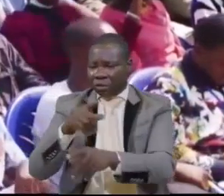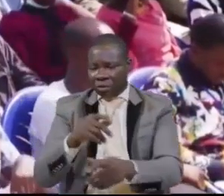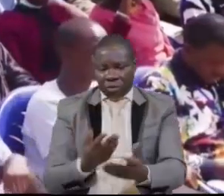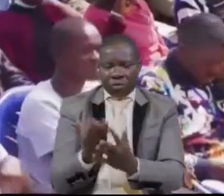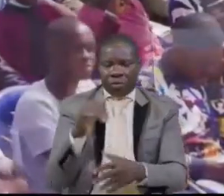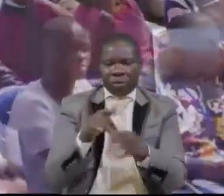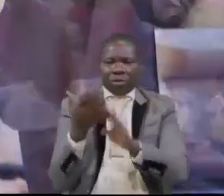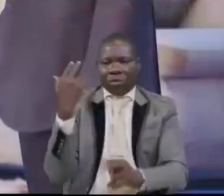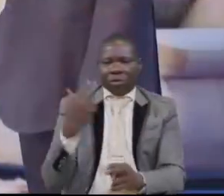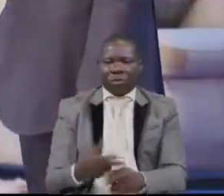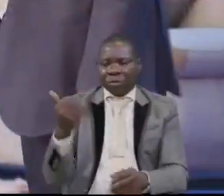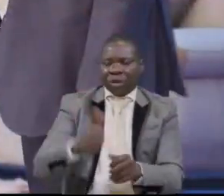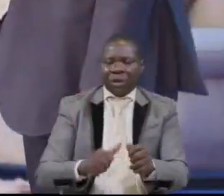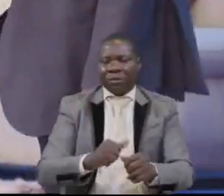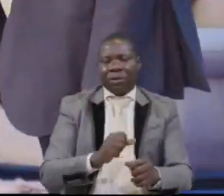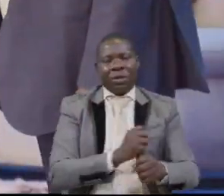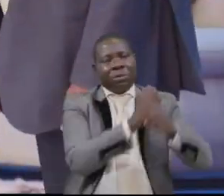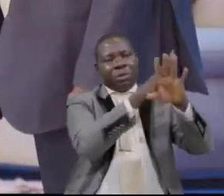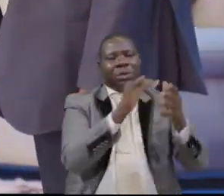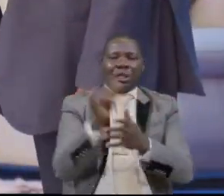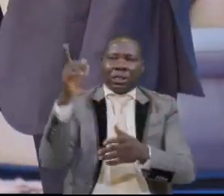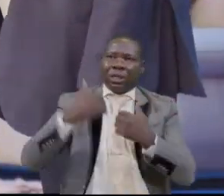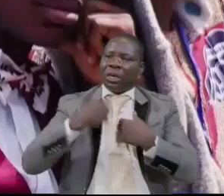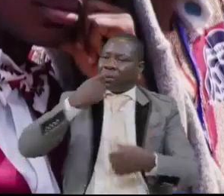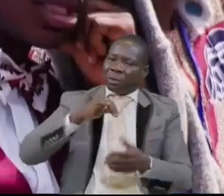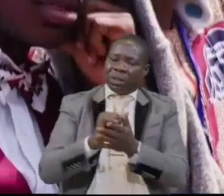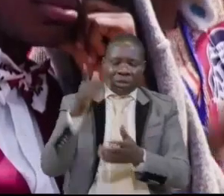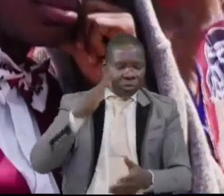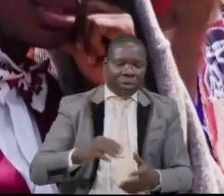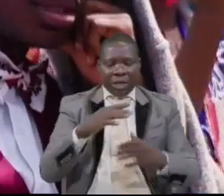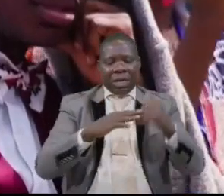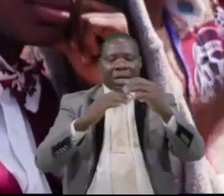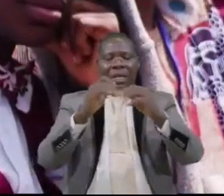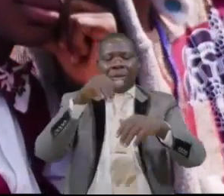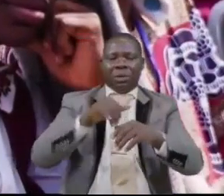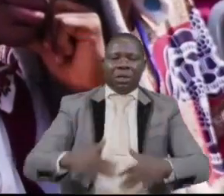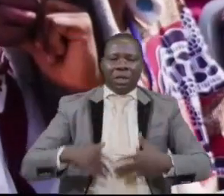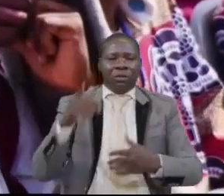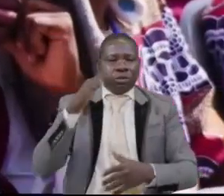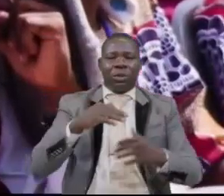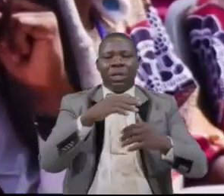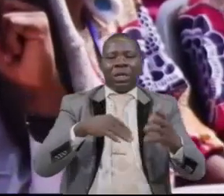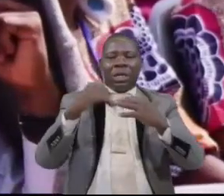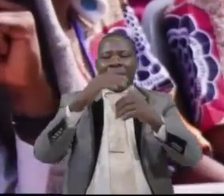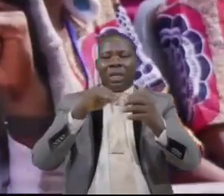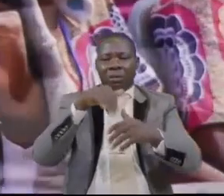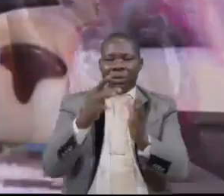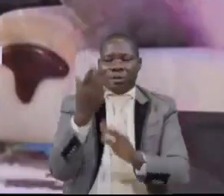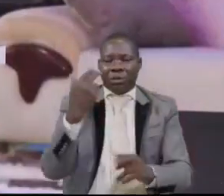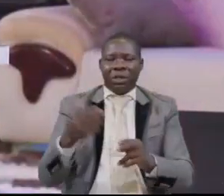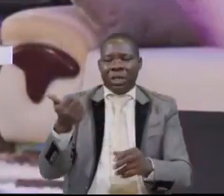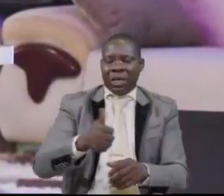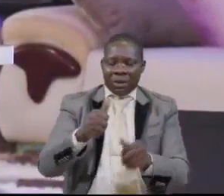ordained your are climb in life your Climb Every place has orain you will get to